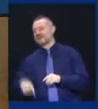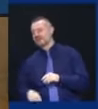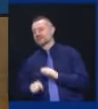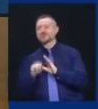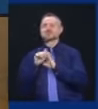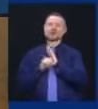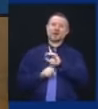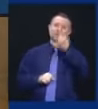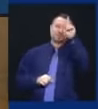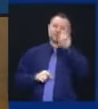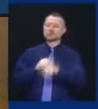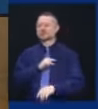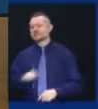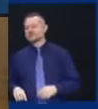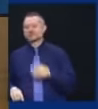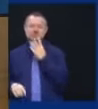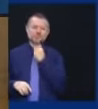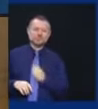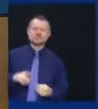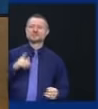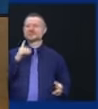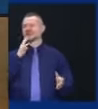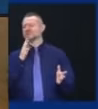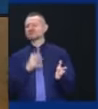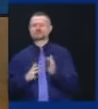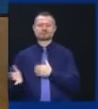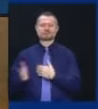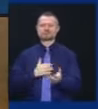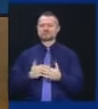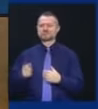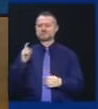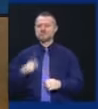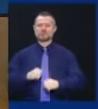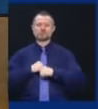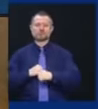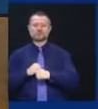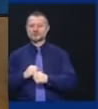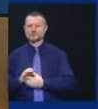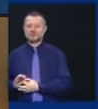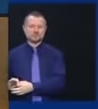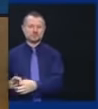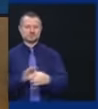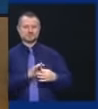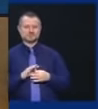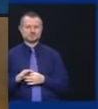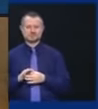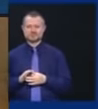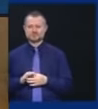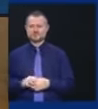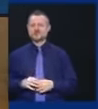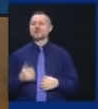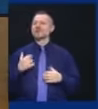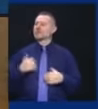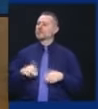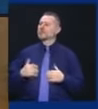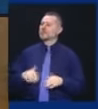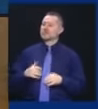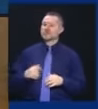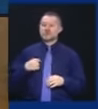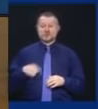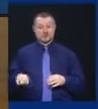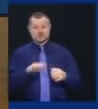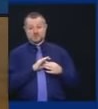It didn't matter. We had to protect one another. And there is tremendous strength in that